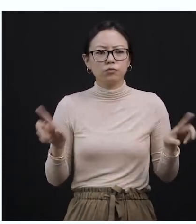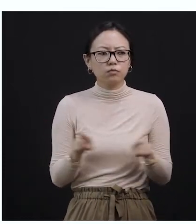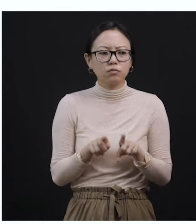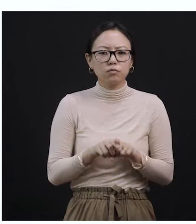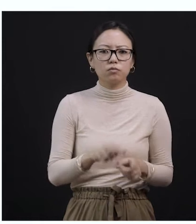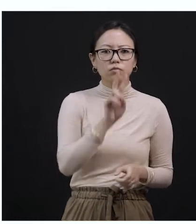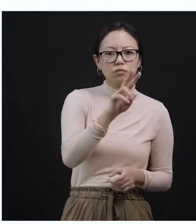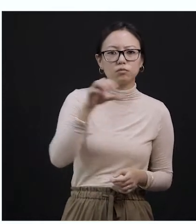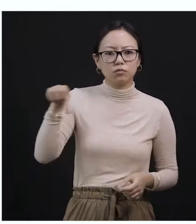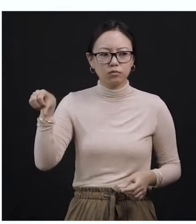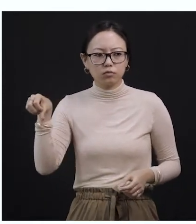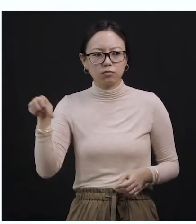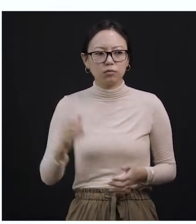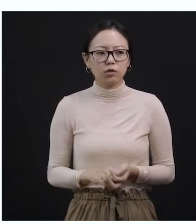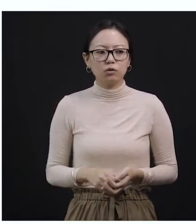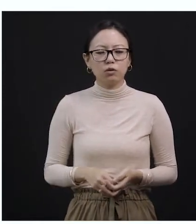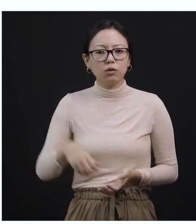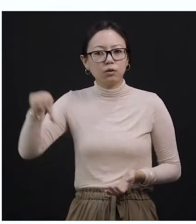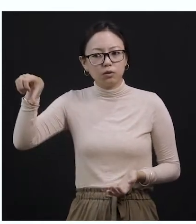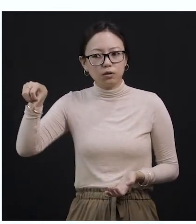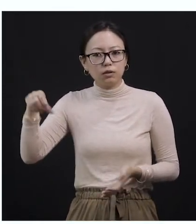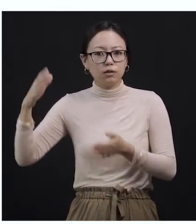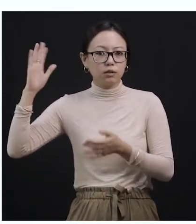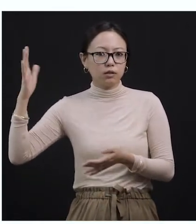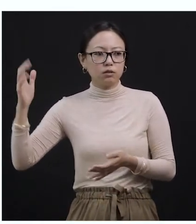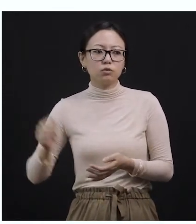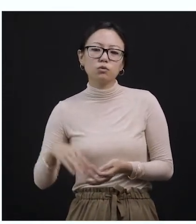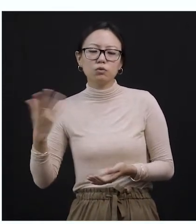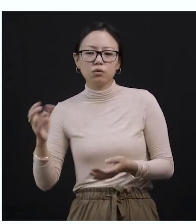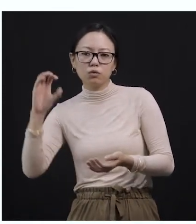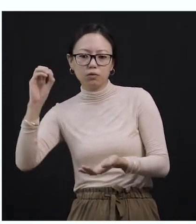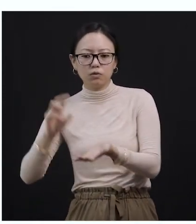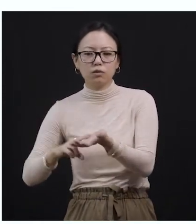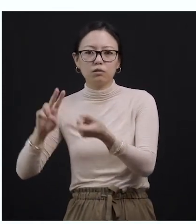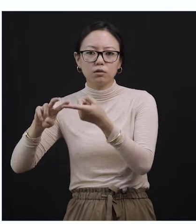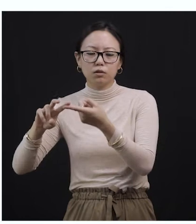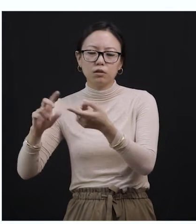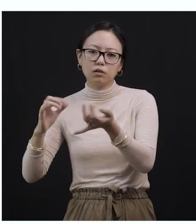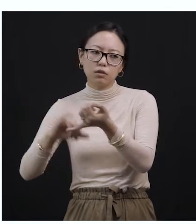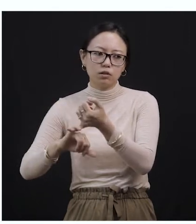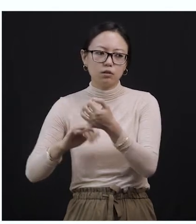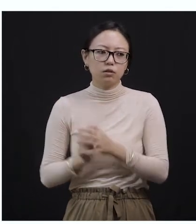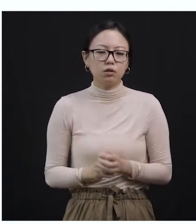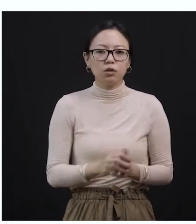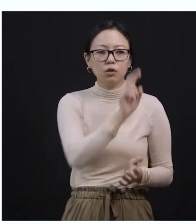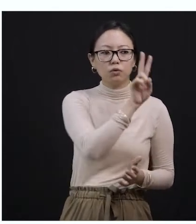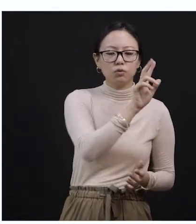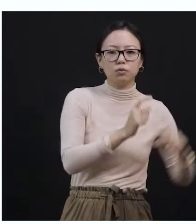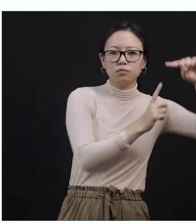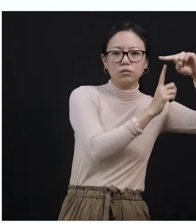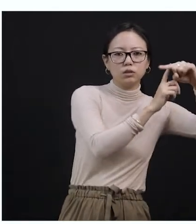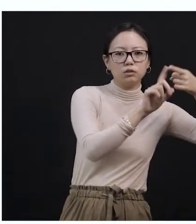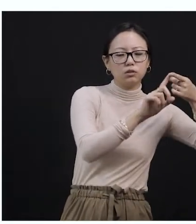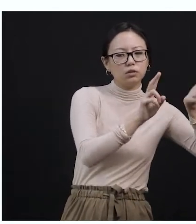the right, so it will come in ones place. This 2 is on the left, so we will